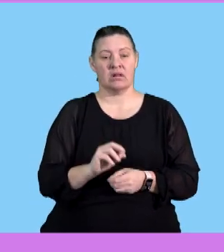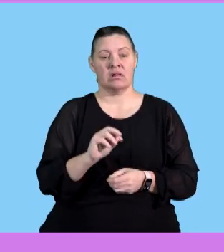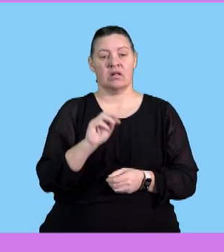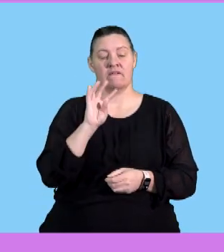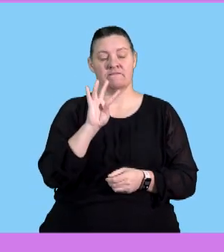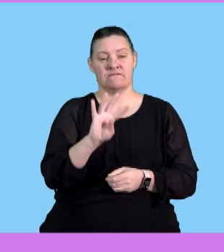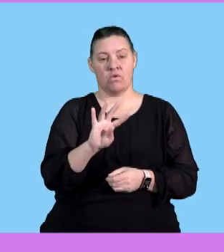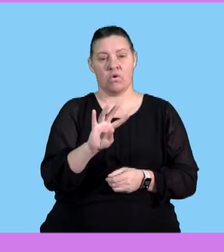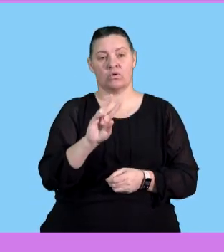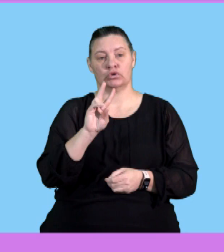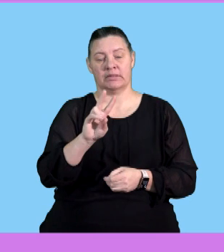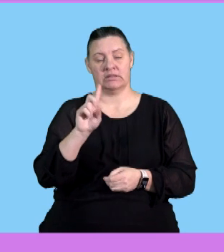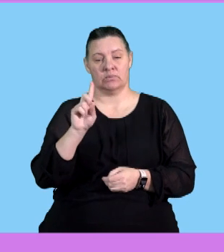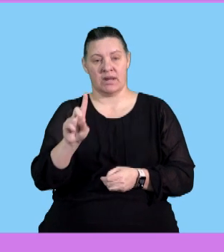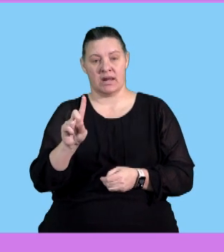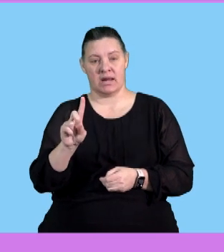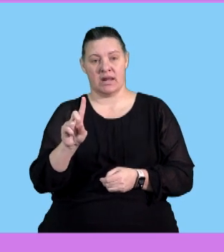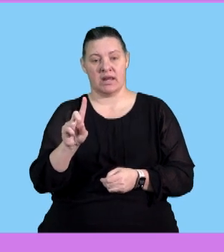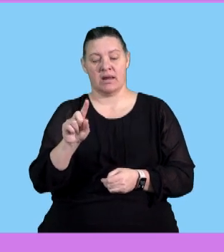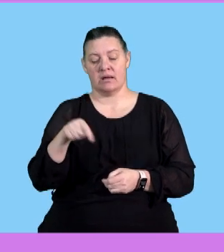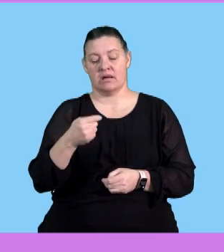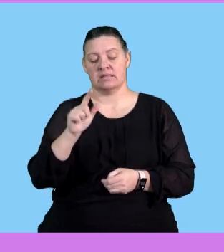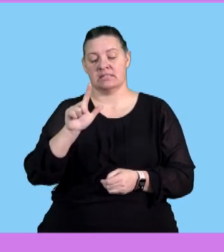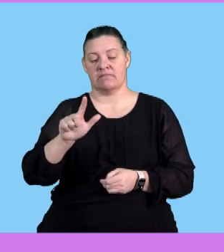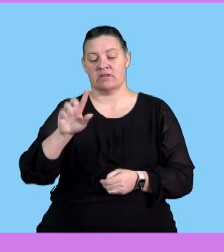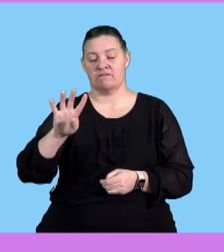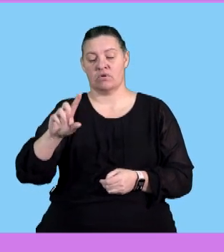a total amount of